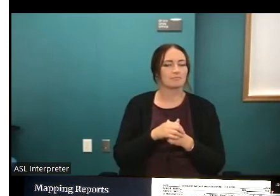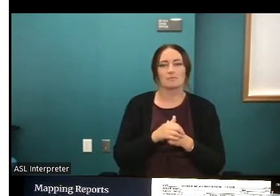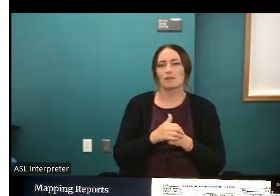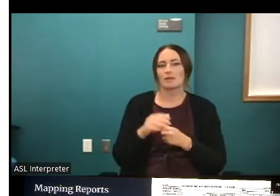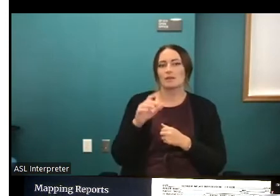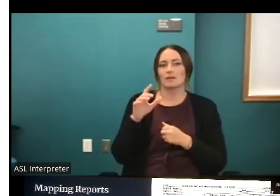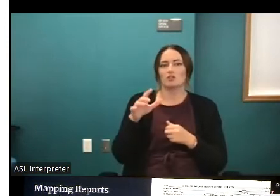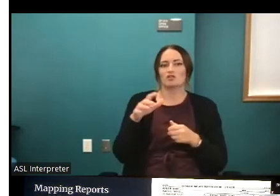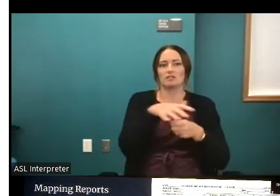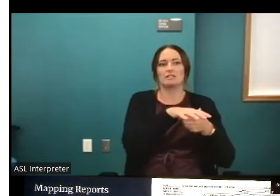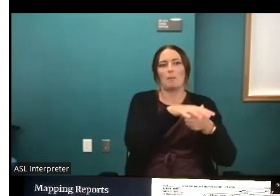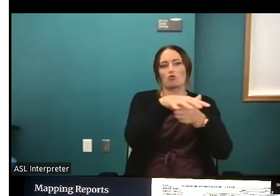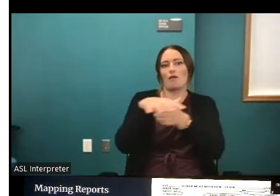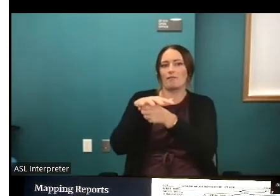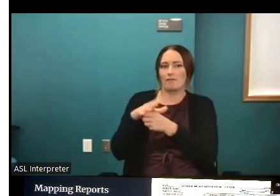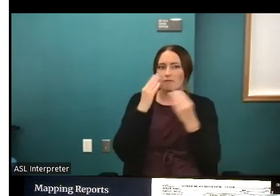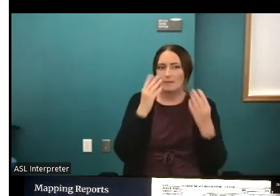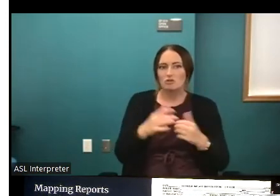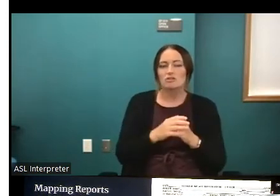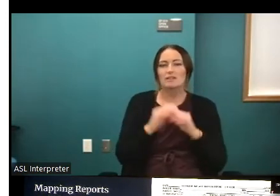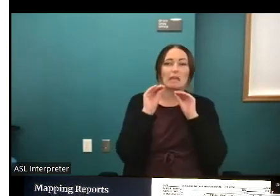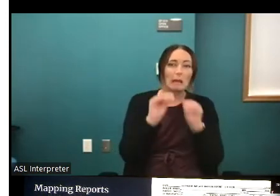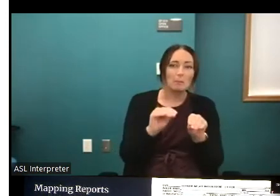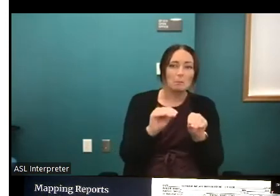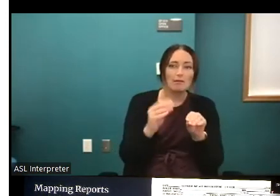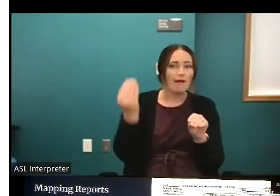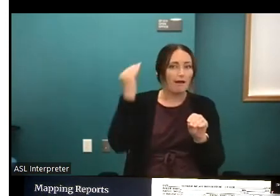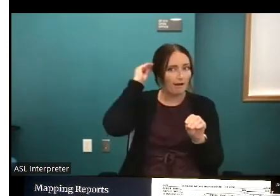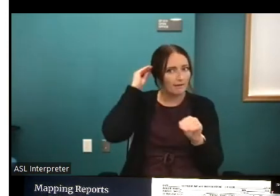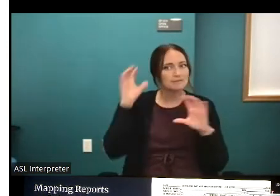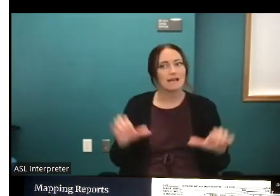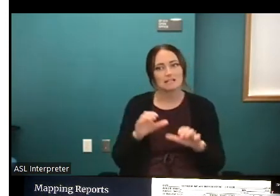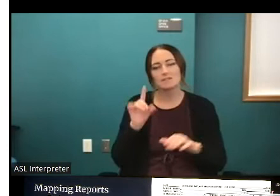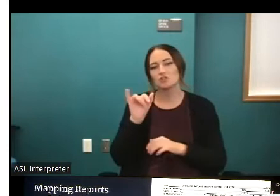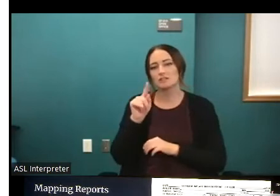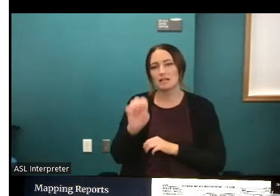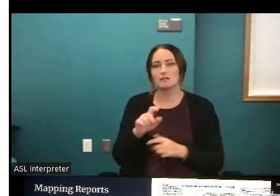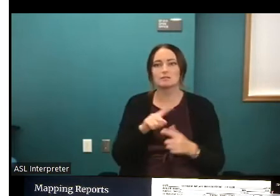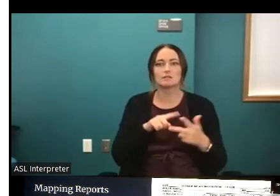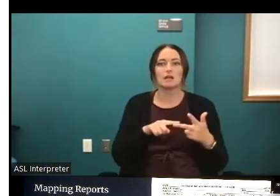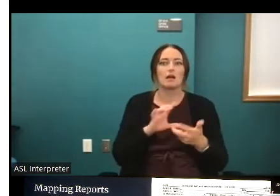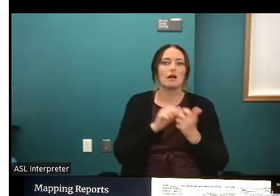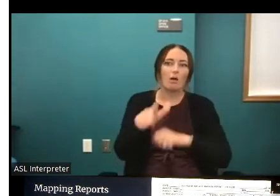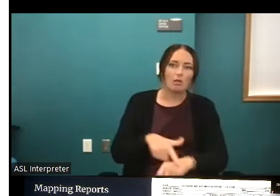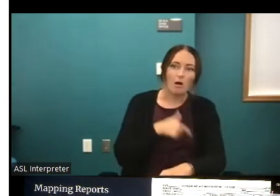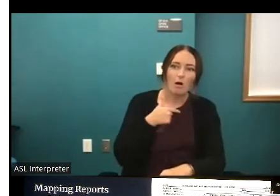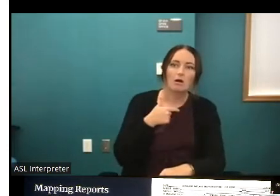Demographic information at the beginning there, implant and activation date, which can be really important. How long have they been hearing, right?